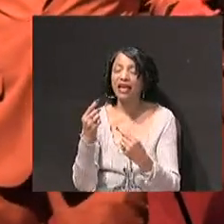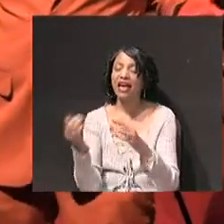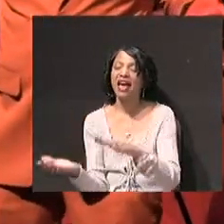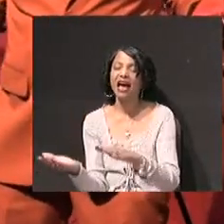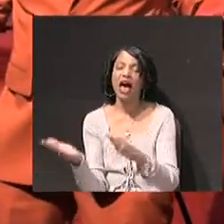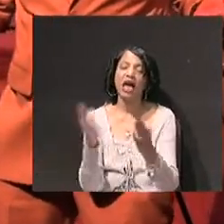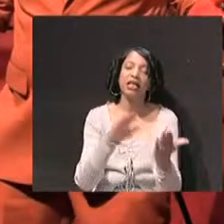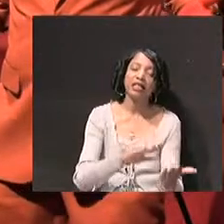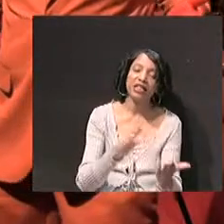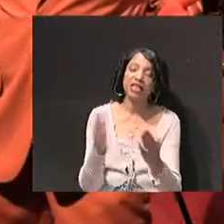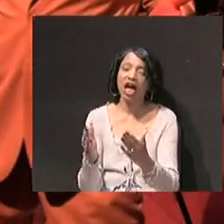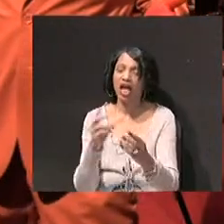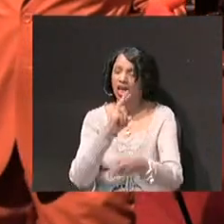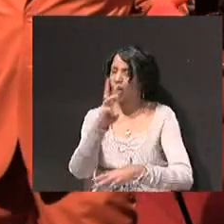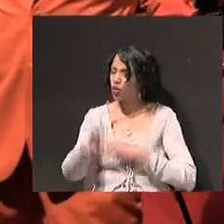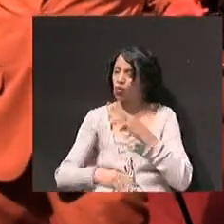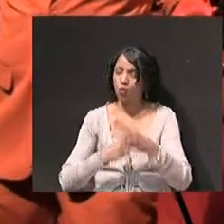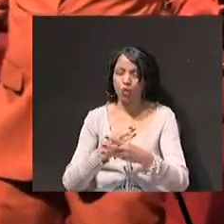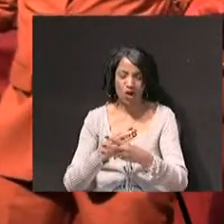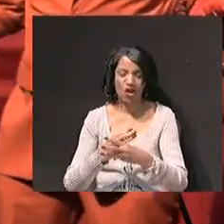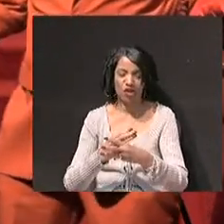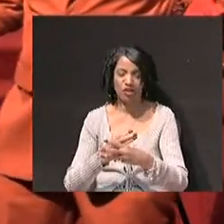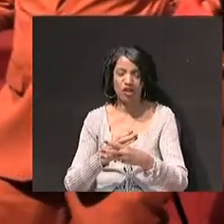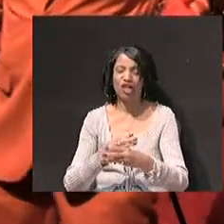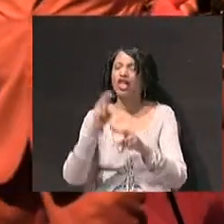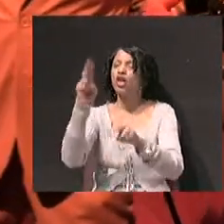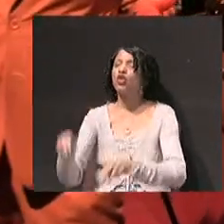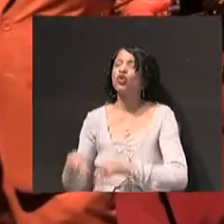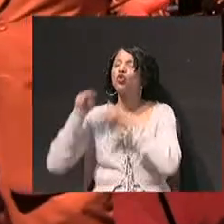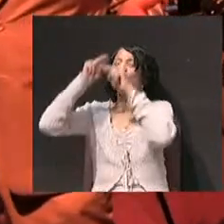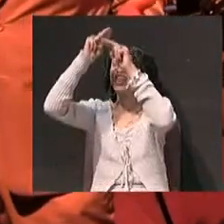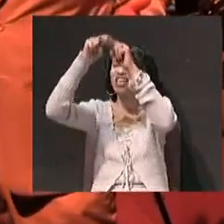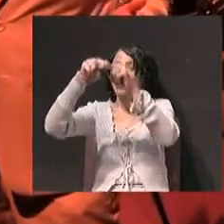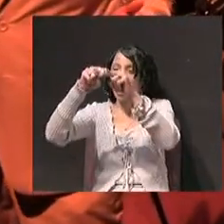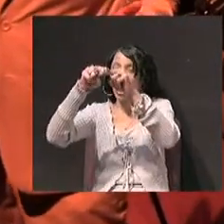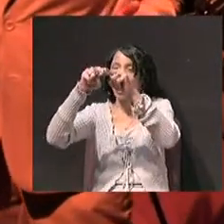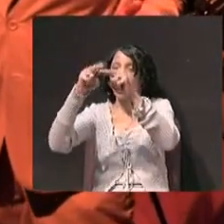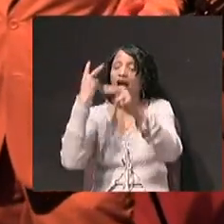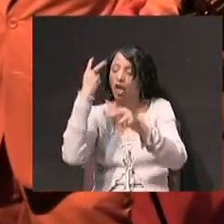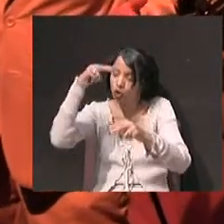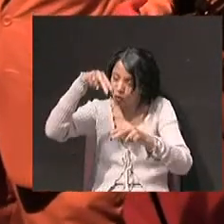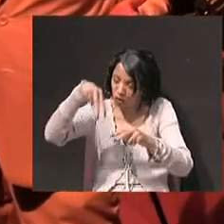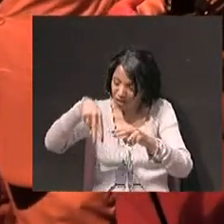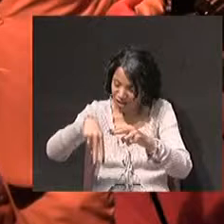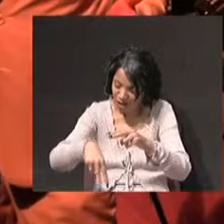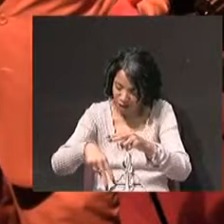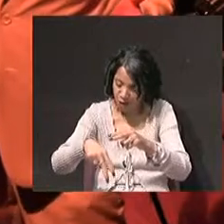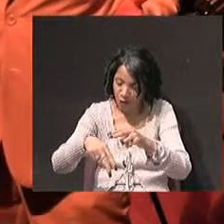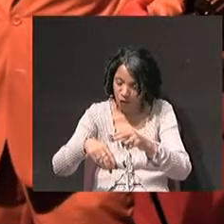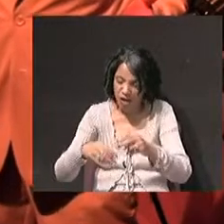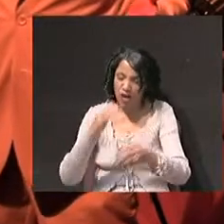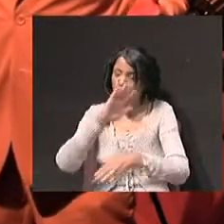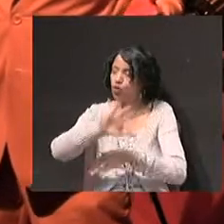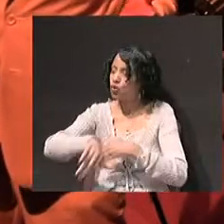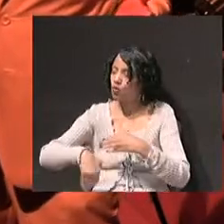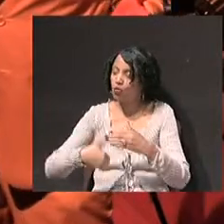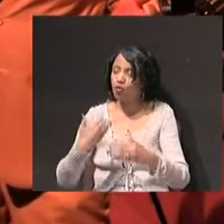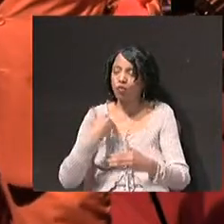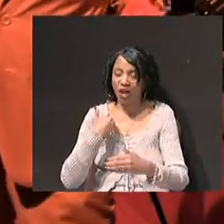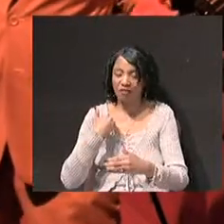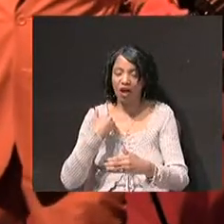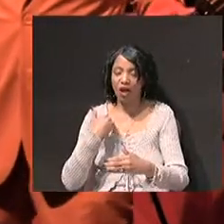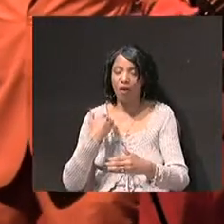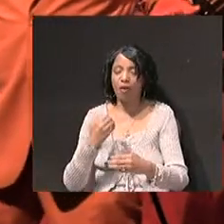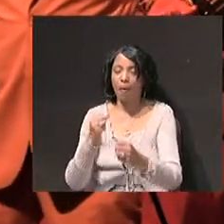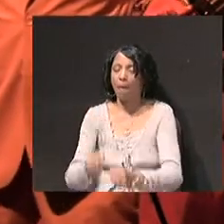sit high, you still look low, and you still have all power in your hands. And for that, we just want to say thank you. As we prepare to leave